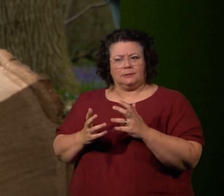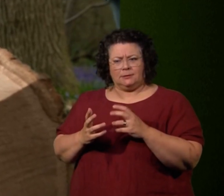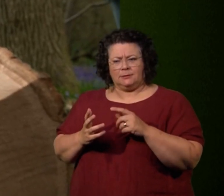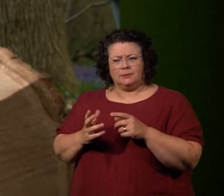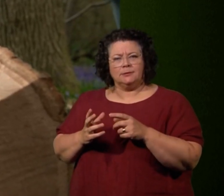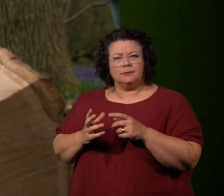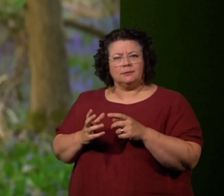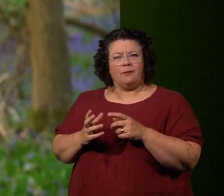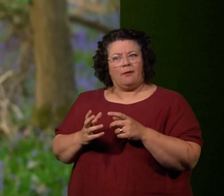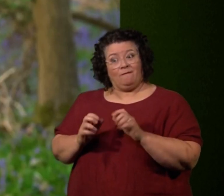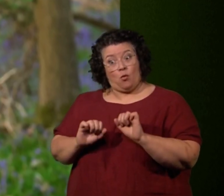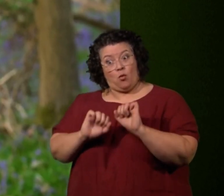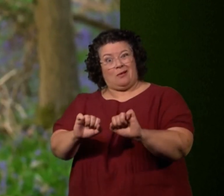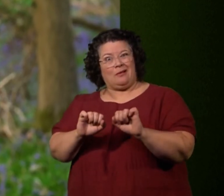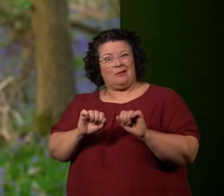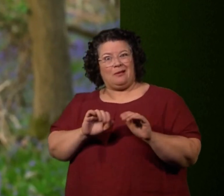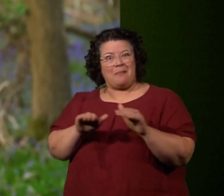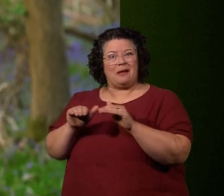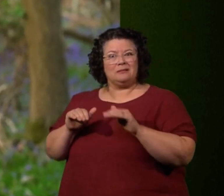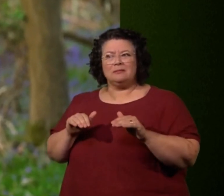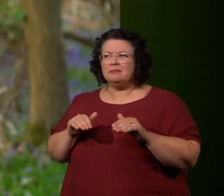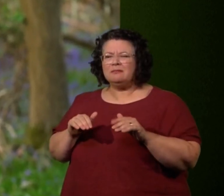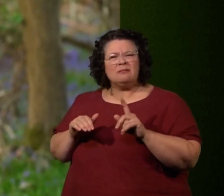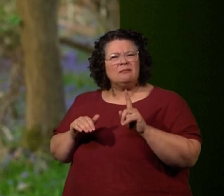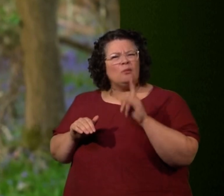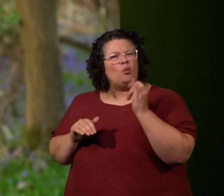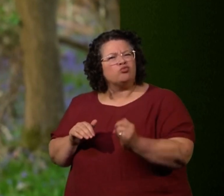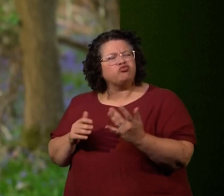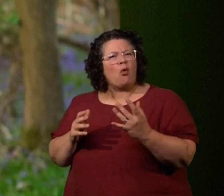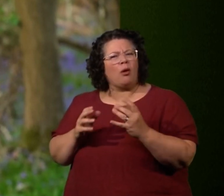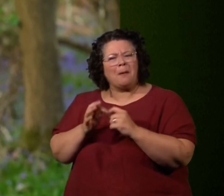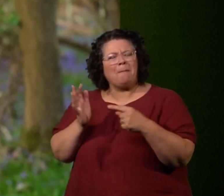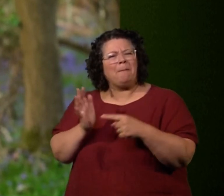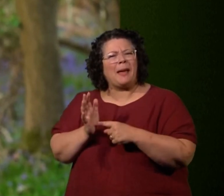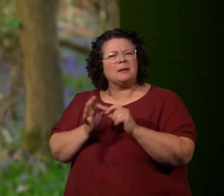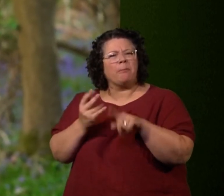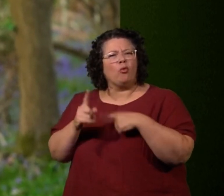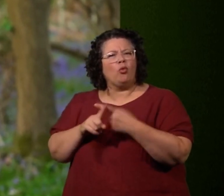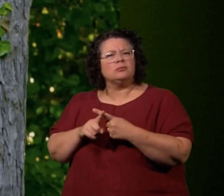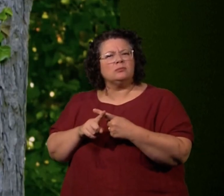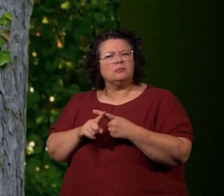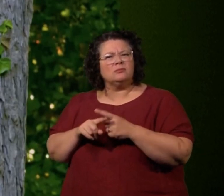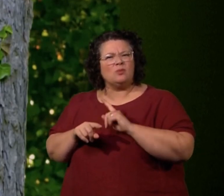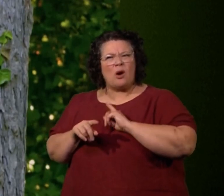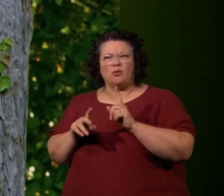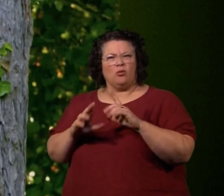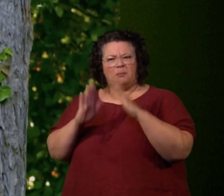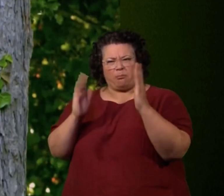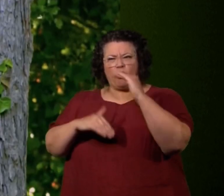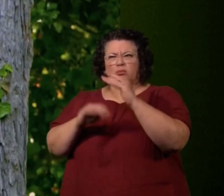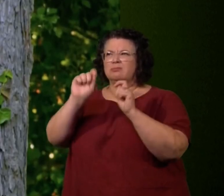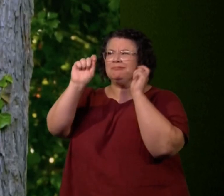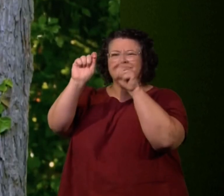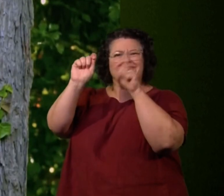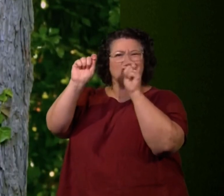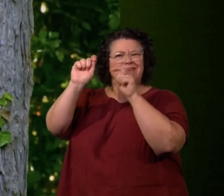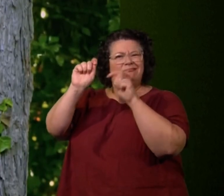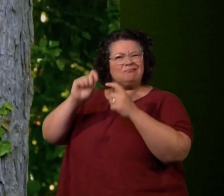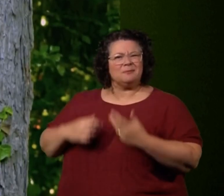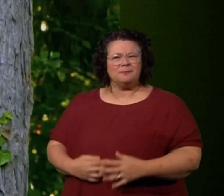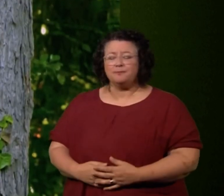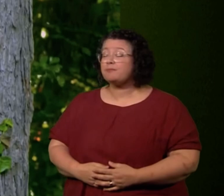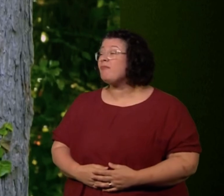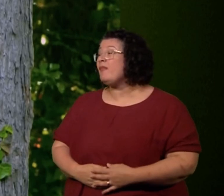trees. Most people would just simply put up a bat box. So why not just kind of nail one up to a tree? So bat boxes